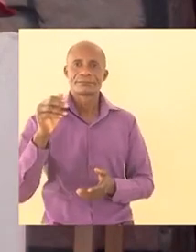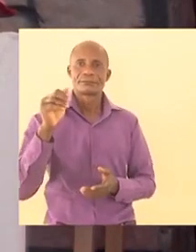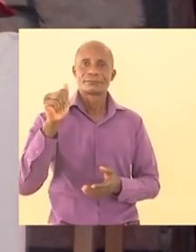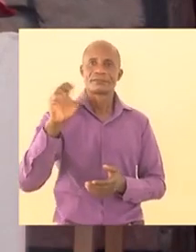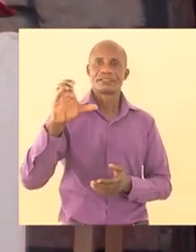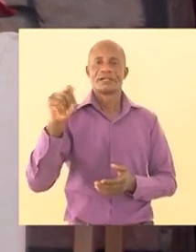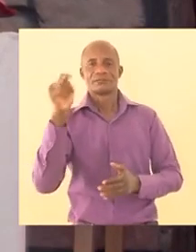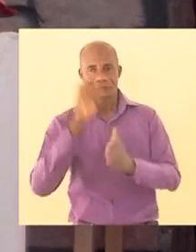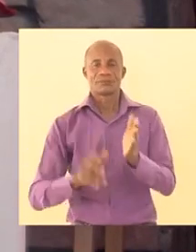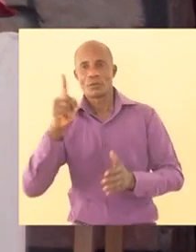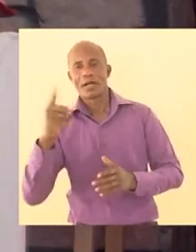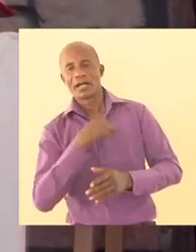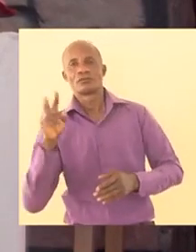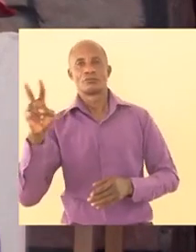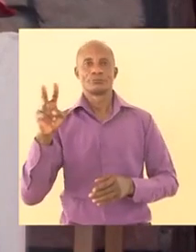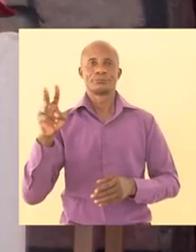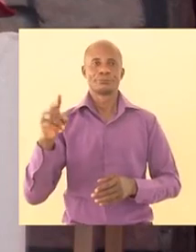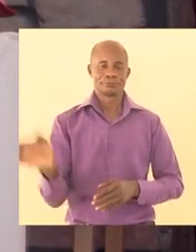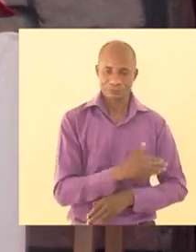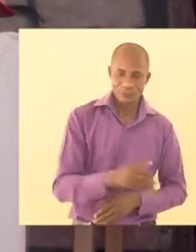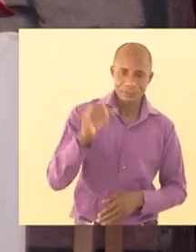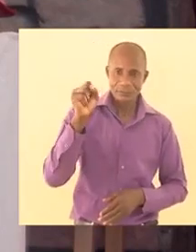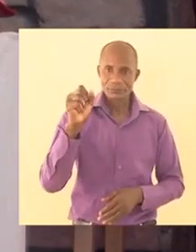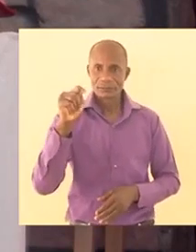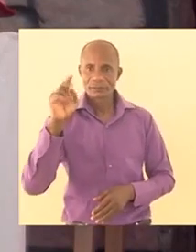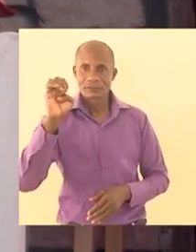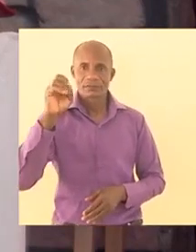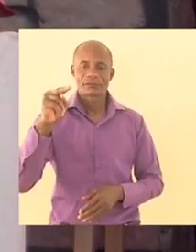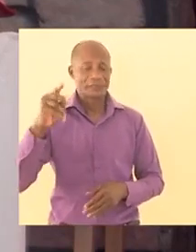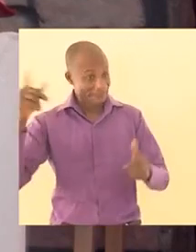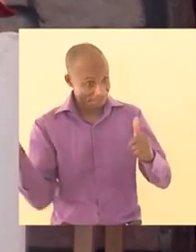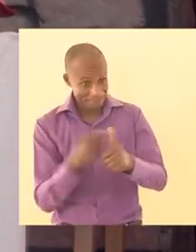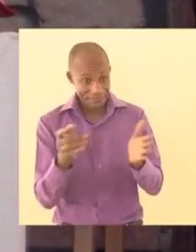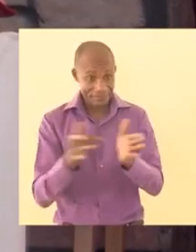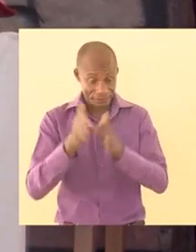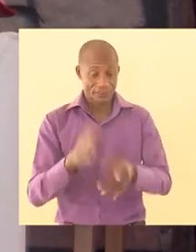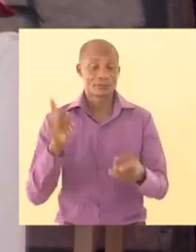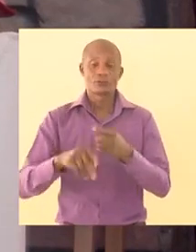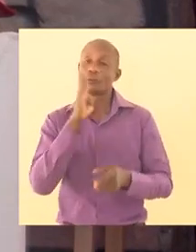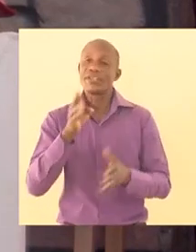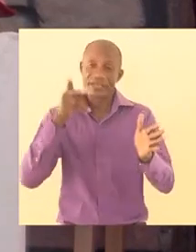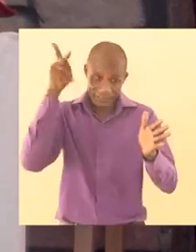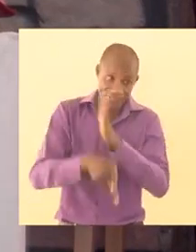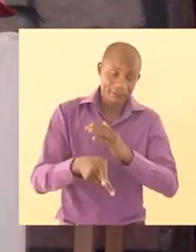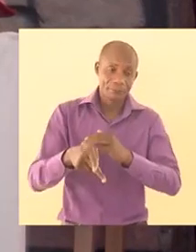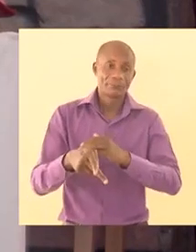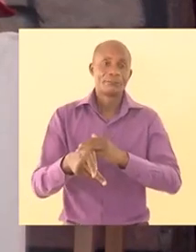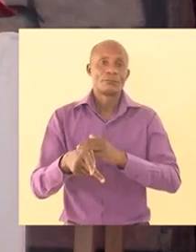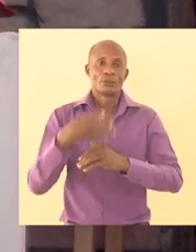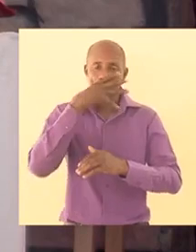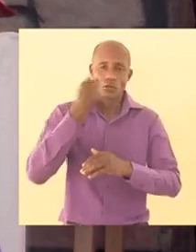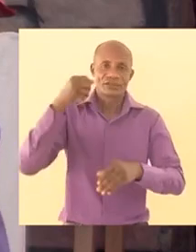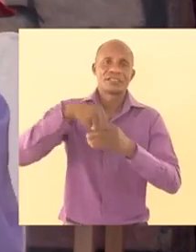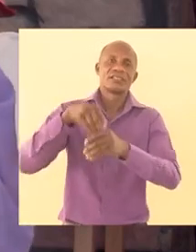Acts chapter 1 and 2. Stephen, the first martyr, he got killed on the Temple